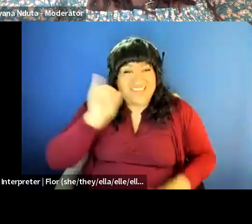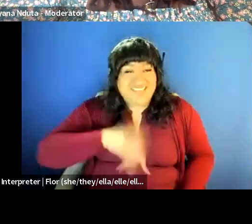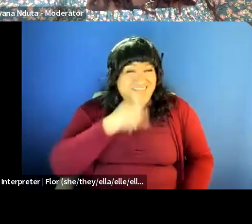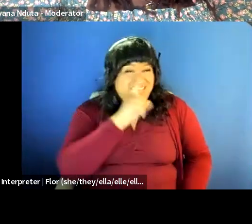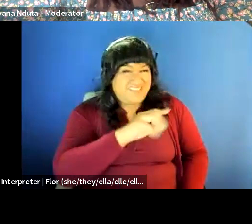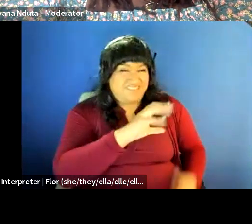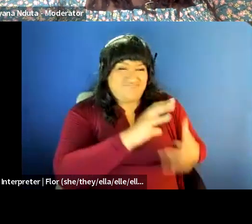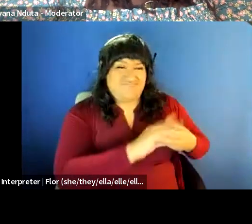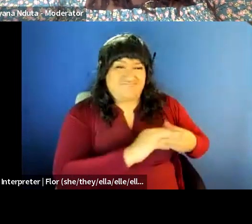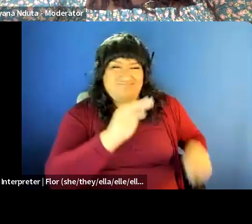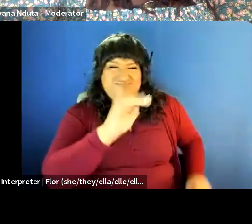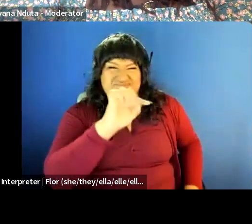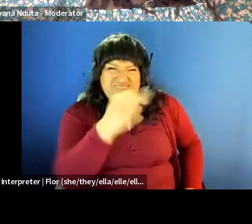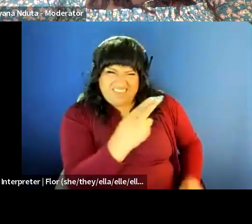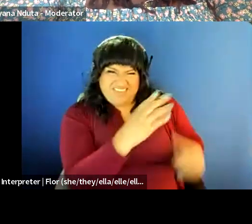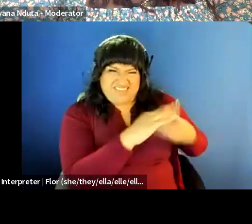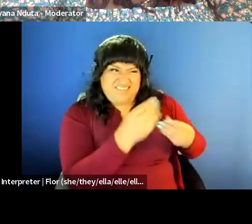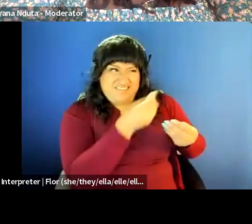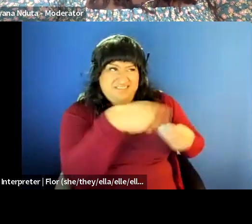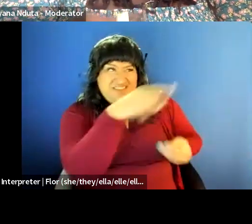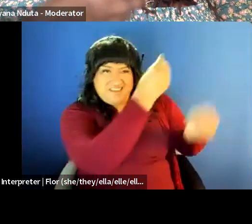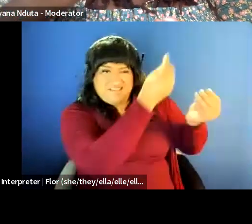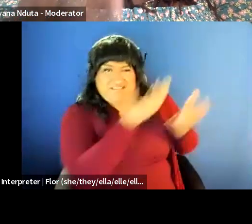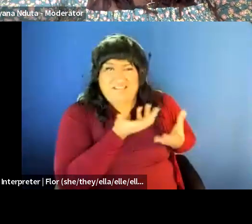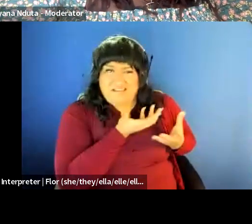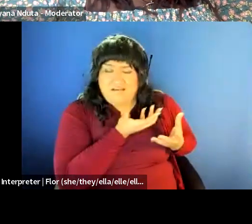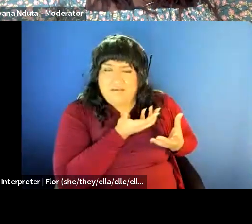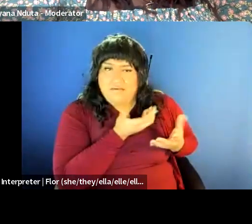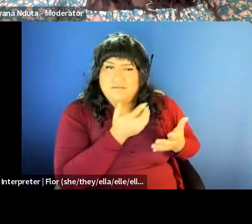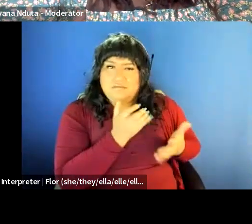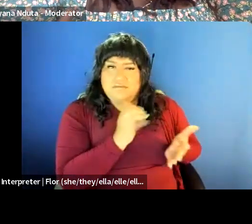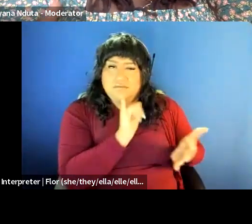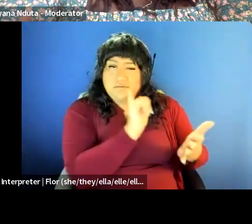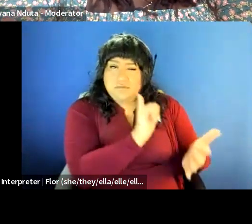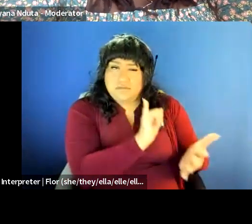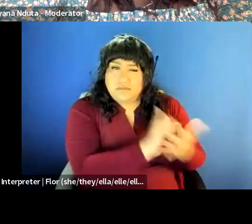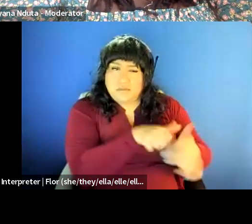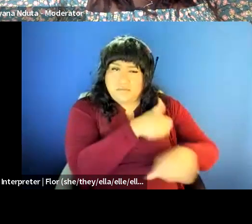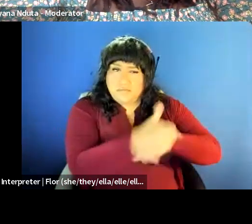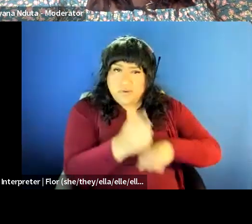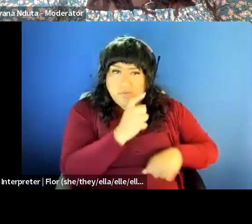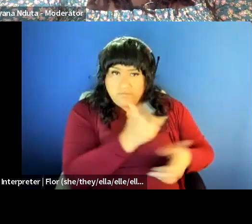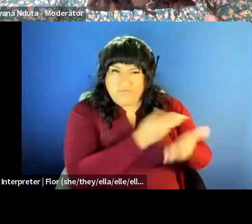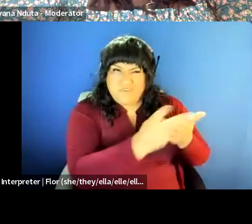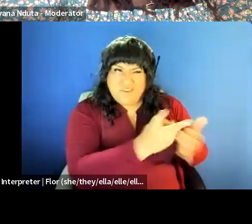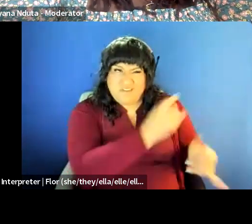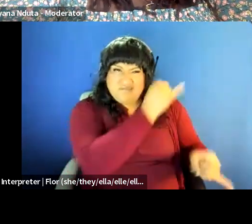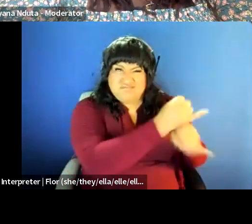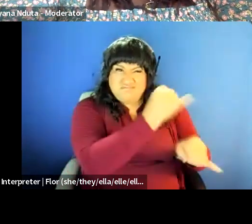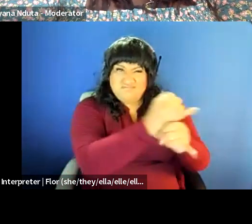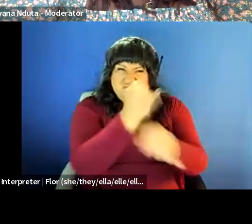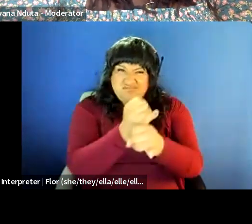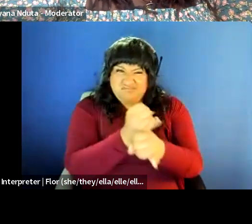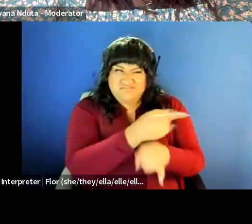keep being told is it's the failures of the disinstitutionalization, which was the